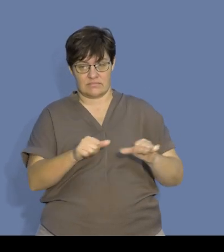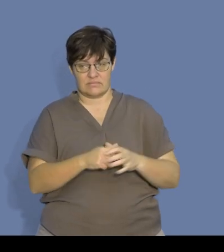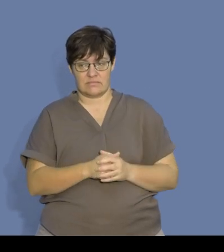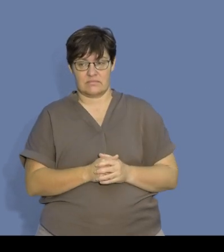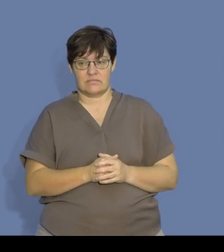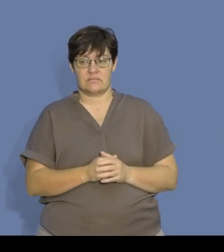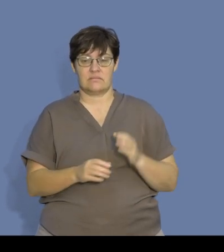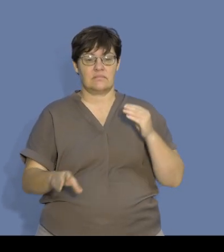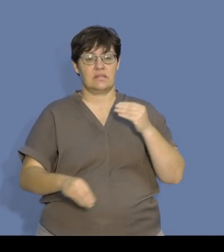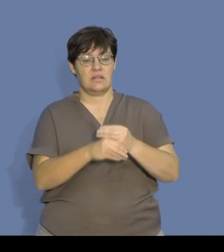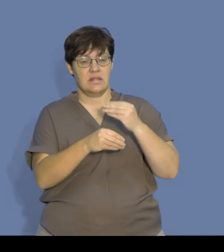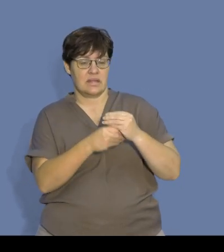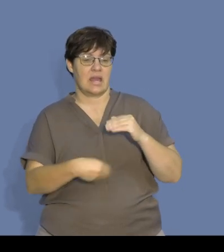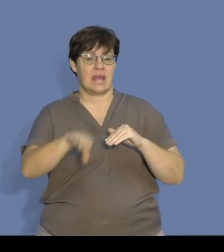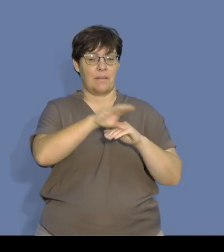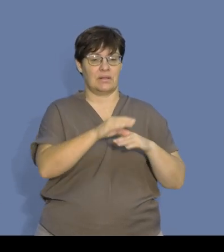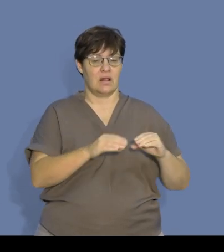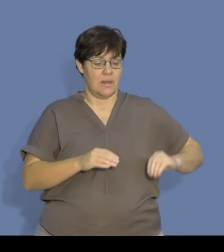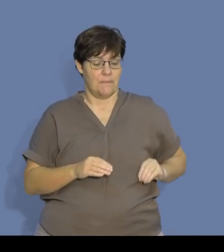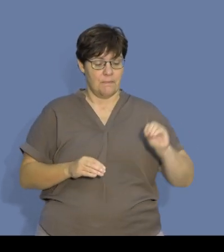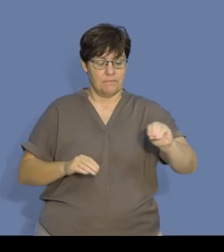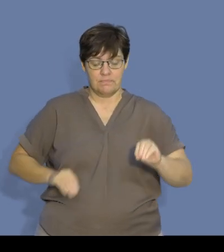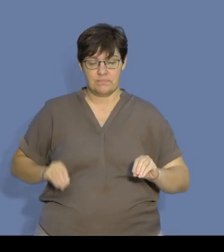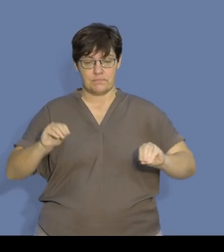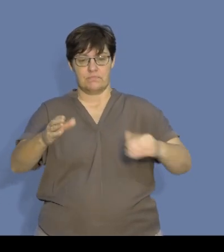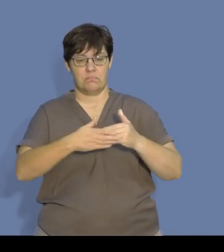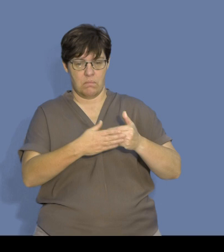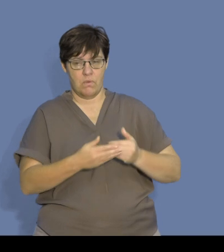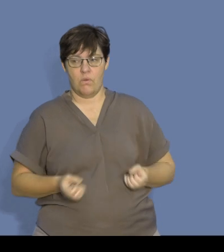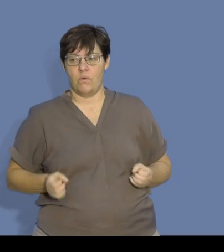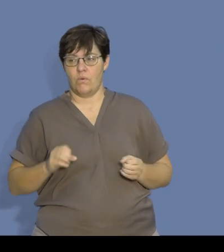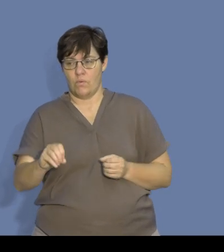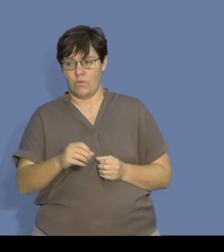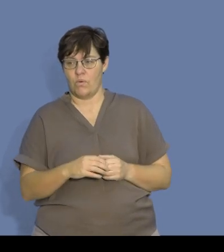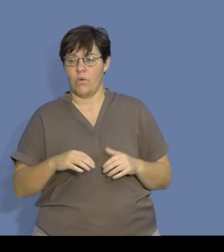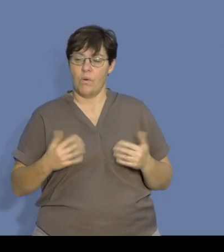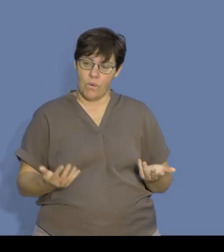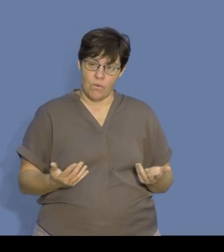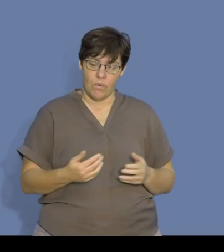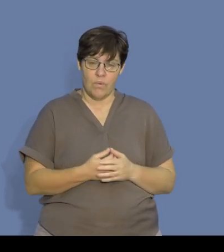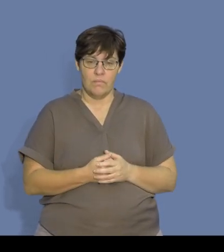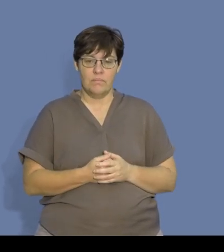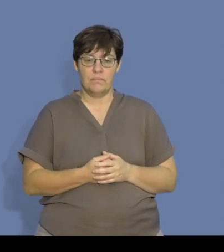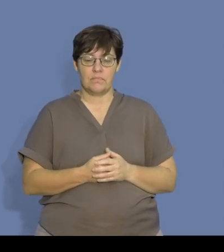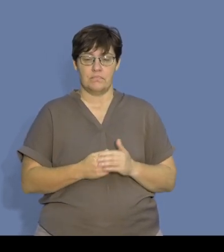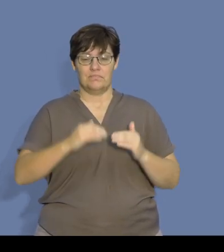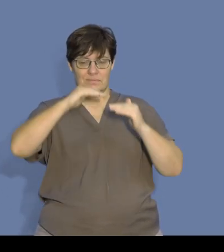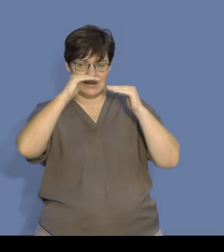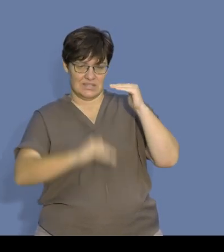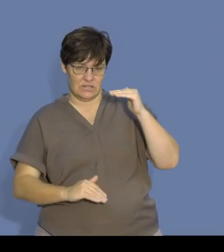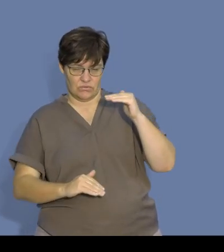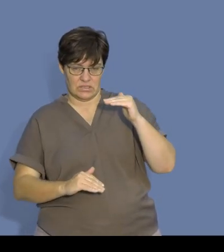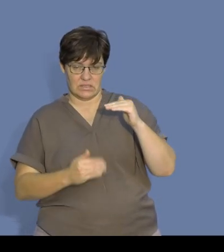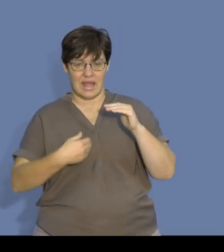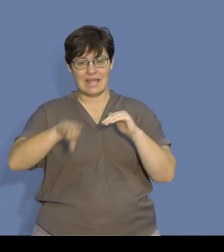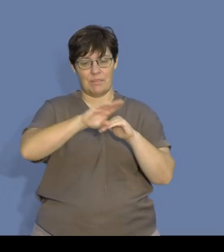further, what was the additional capital each partner contributed, or was there a